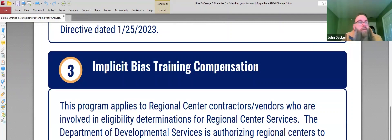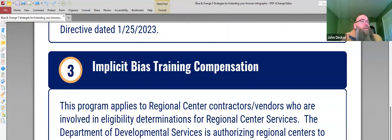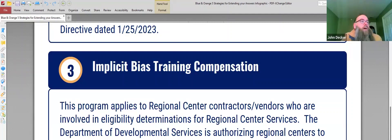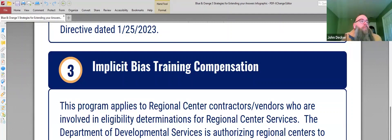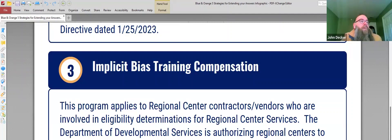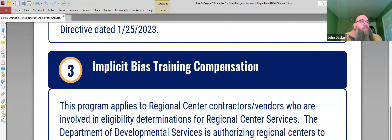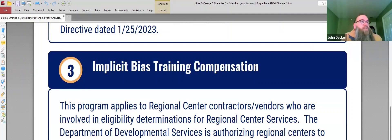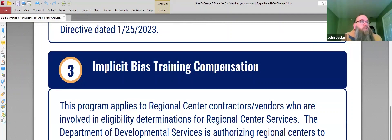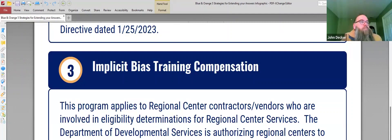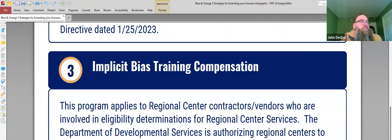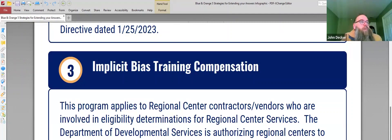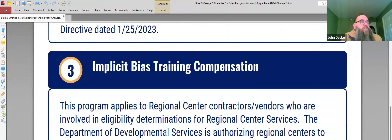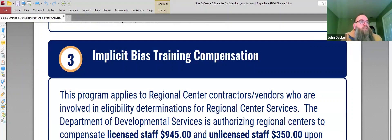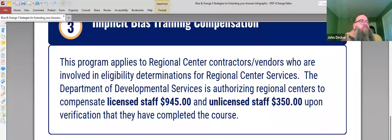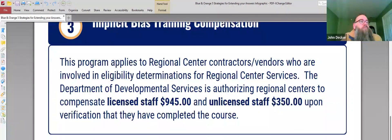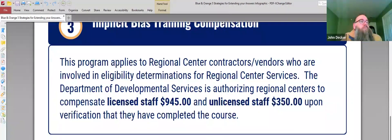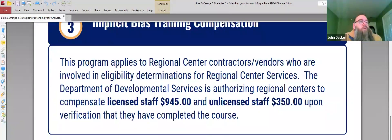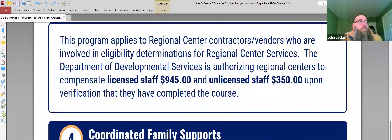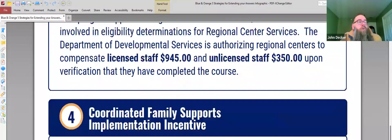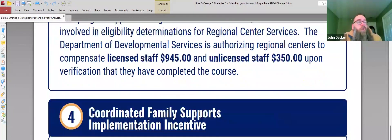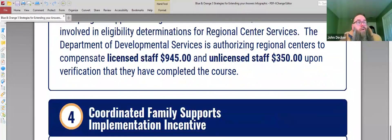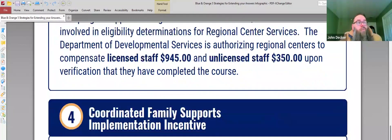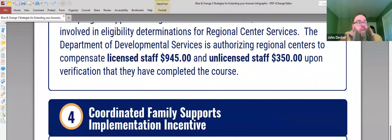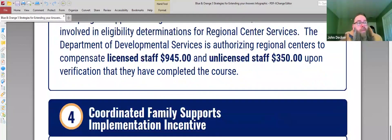center staff as it relates to implicit bias too.